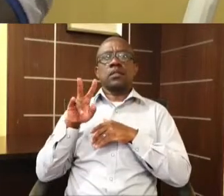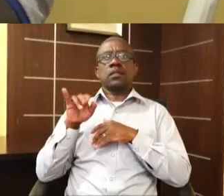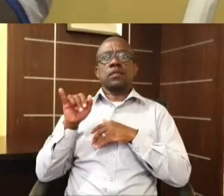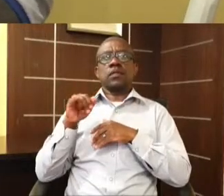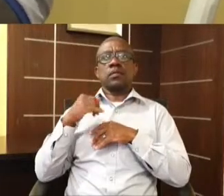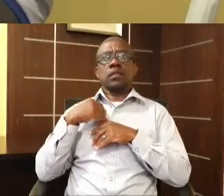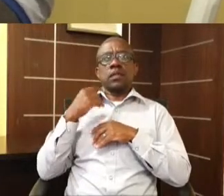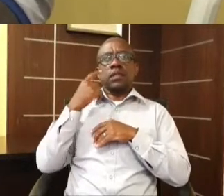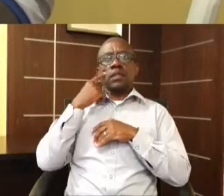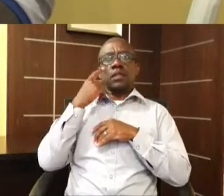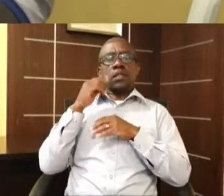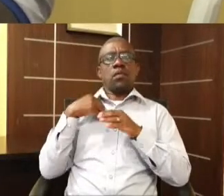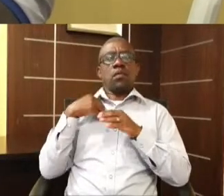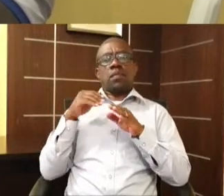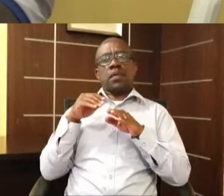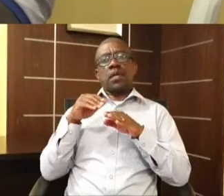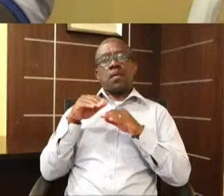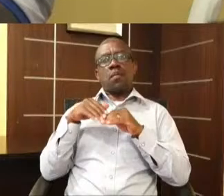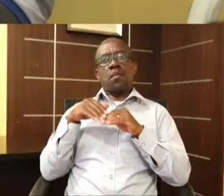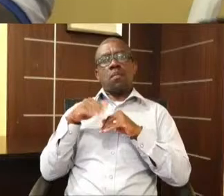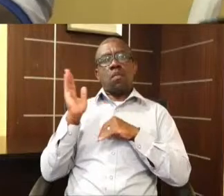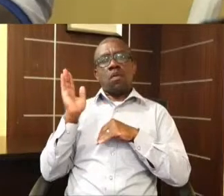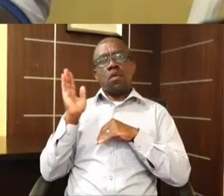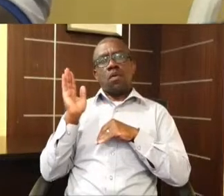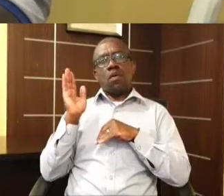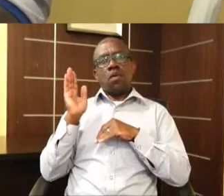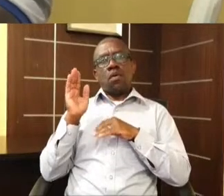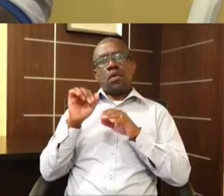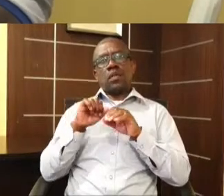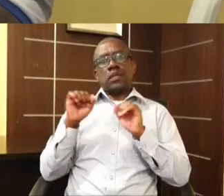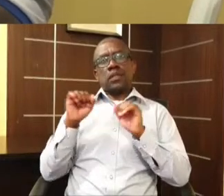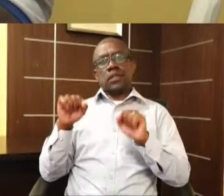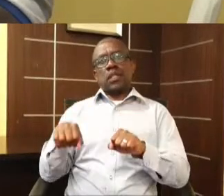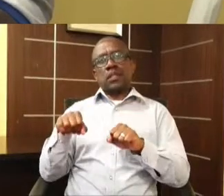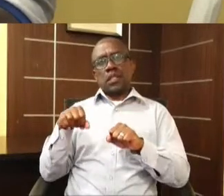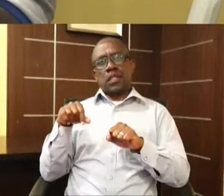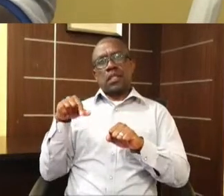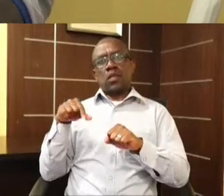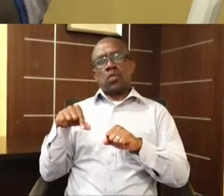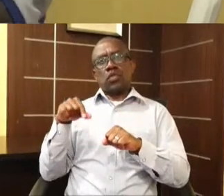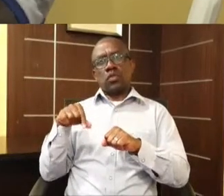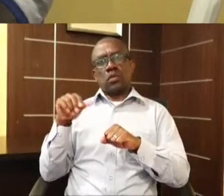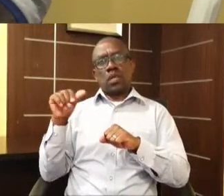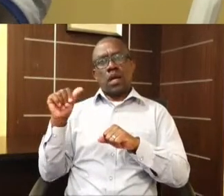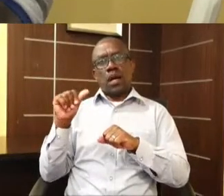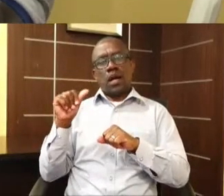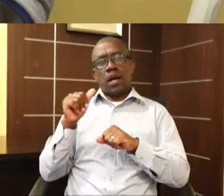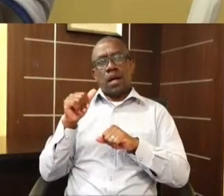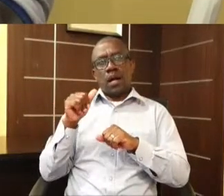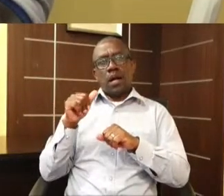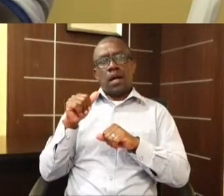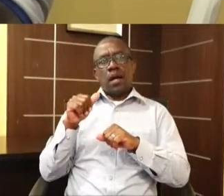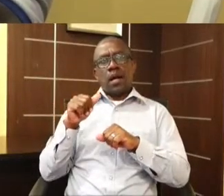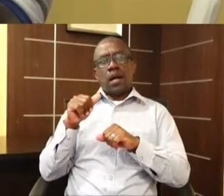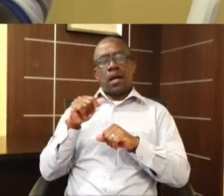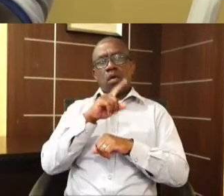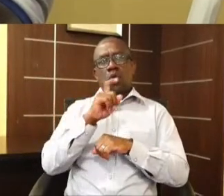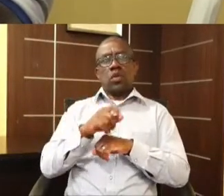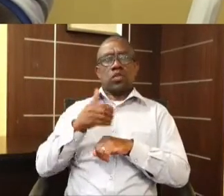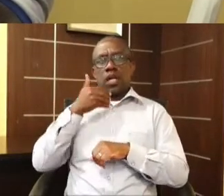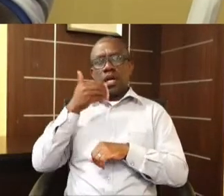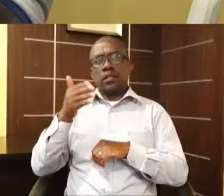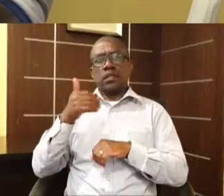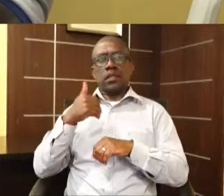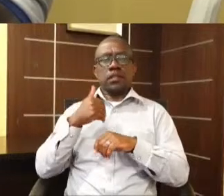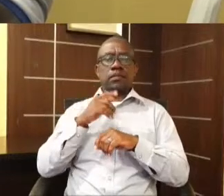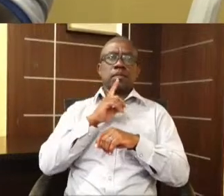that it is more of a structured Q&A. I was just wondering, because I tried typing a text inside, and it told